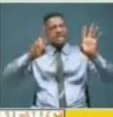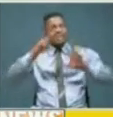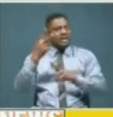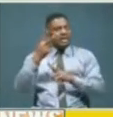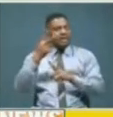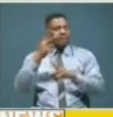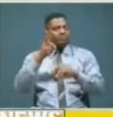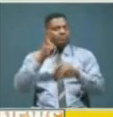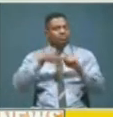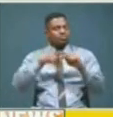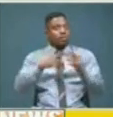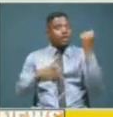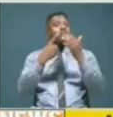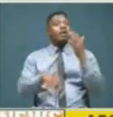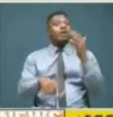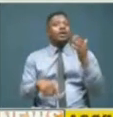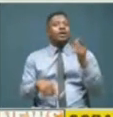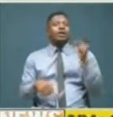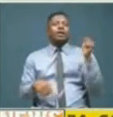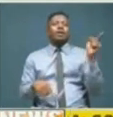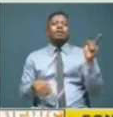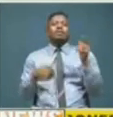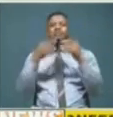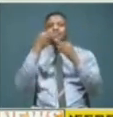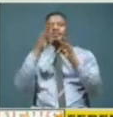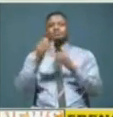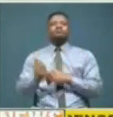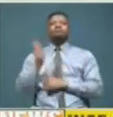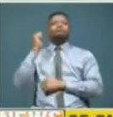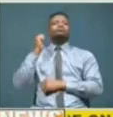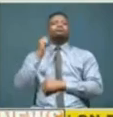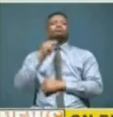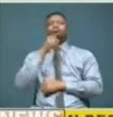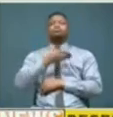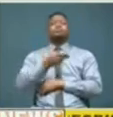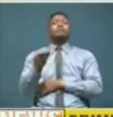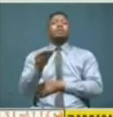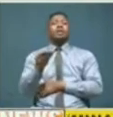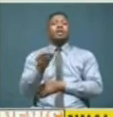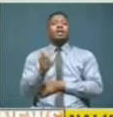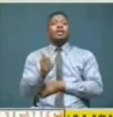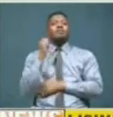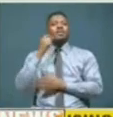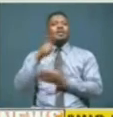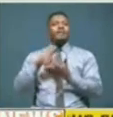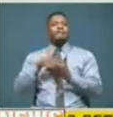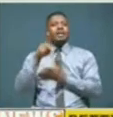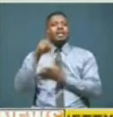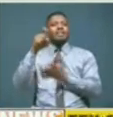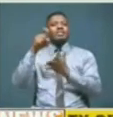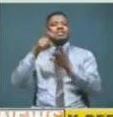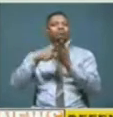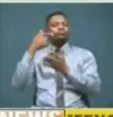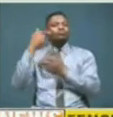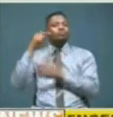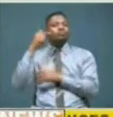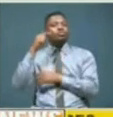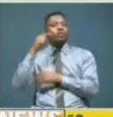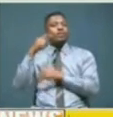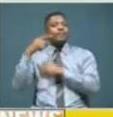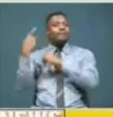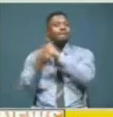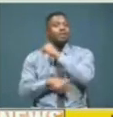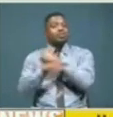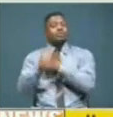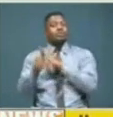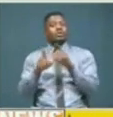to him. What he did was that he decided not to surrender the stool and refused to pay the 1,000 ounces of gold. That was the punishment for what he